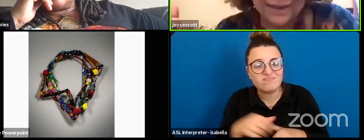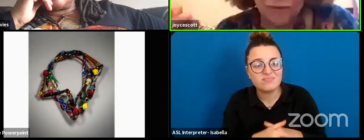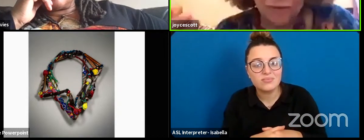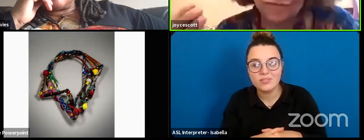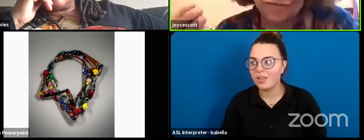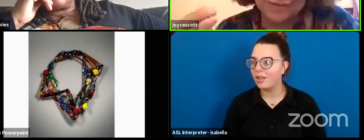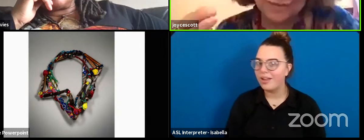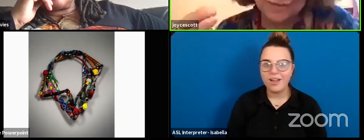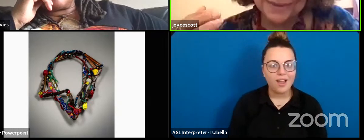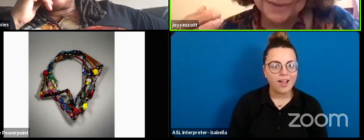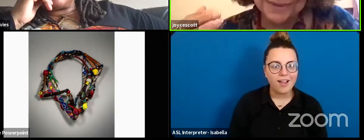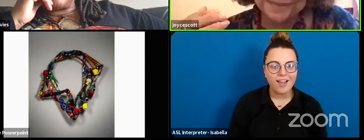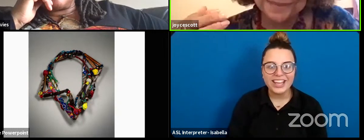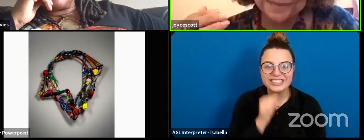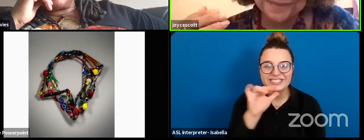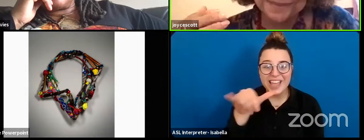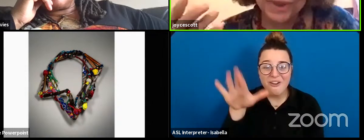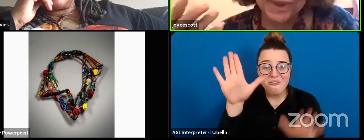that wonderful